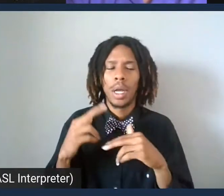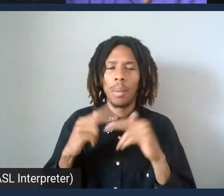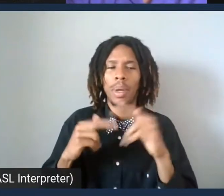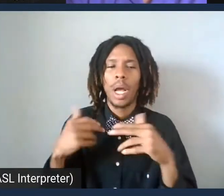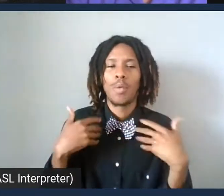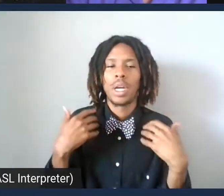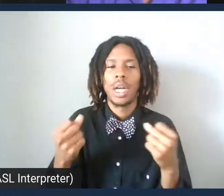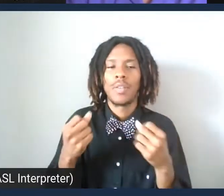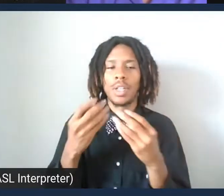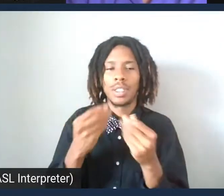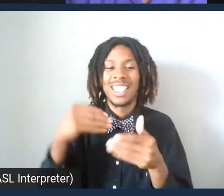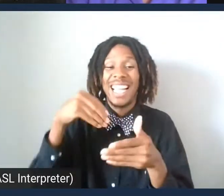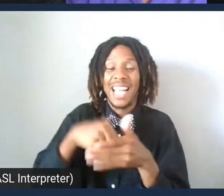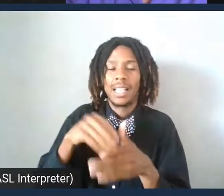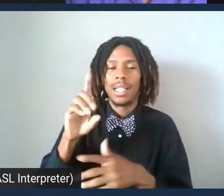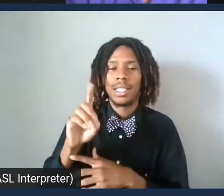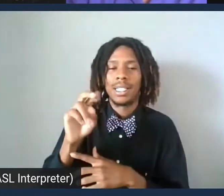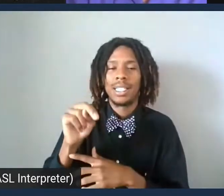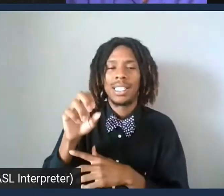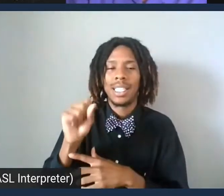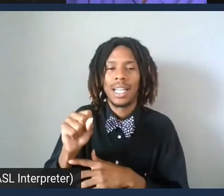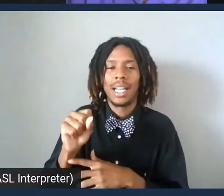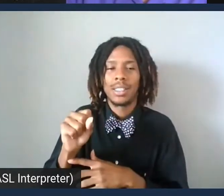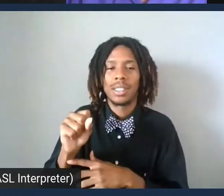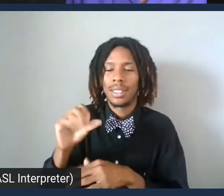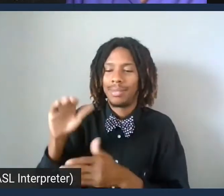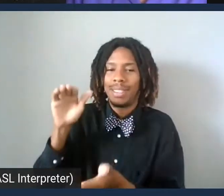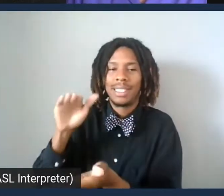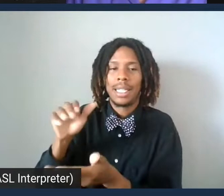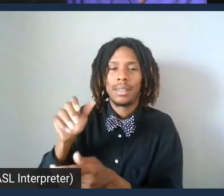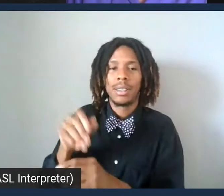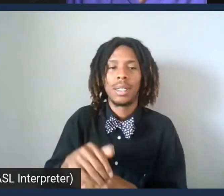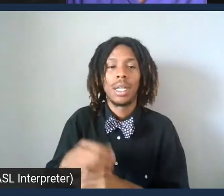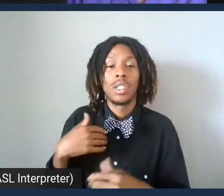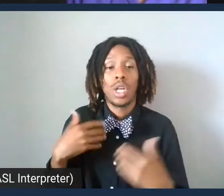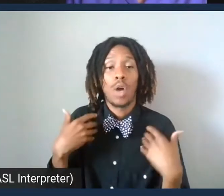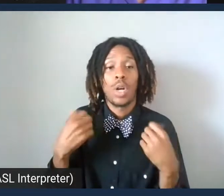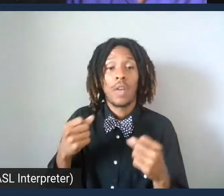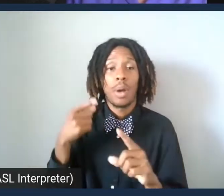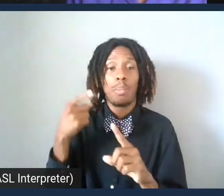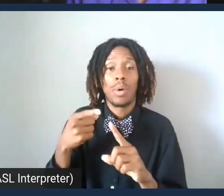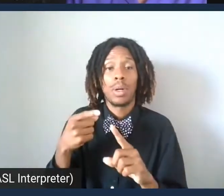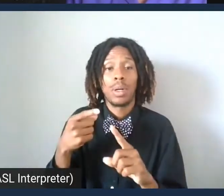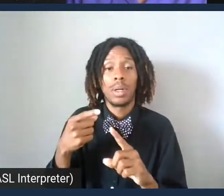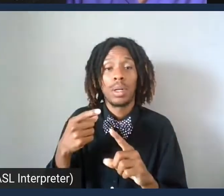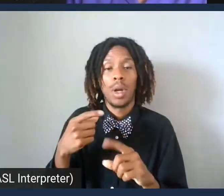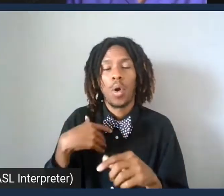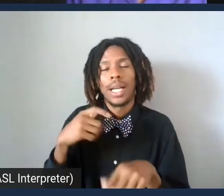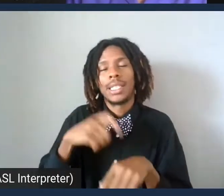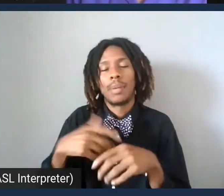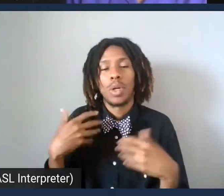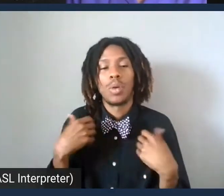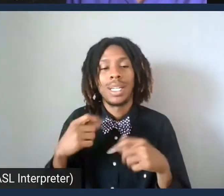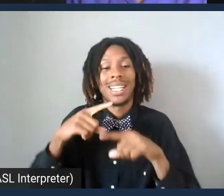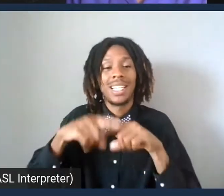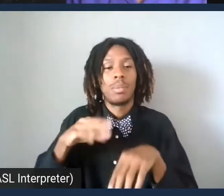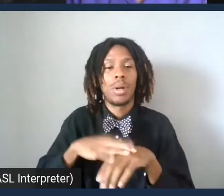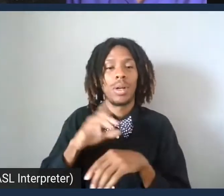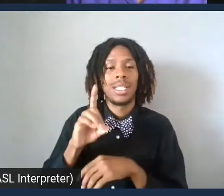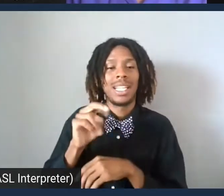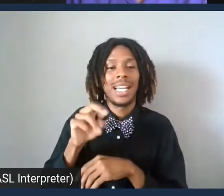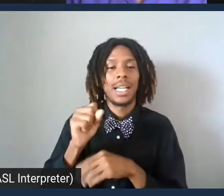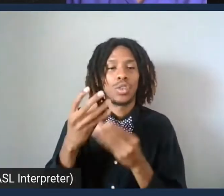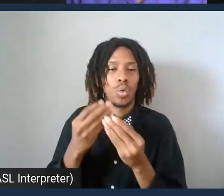solutions into the DNS stack itself. So our recovery points or time to recovery really depends on DNS resolution.